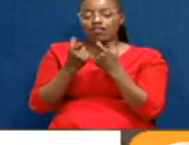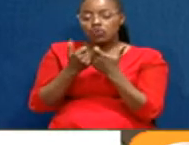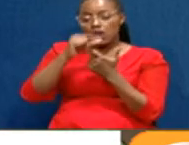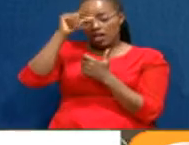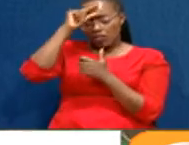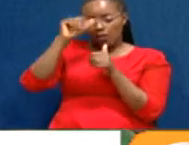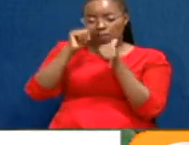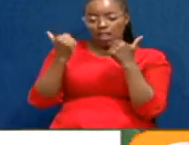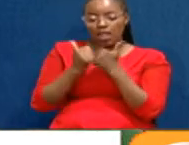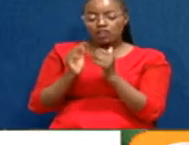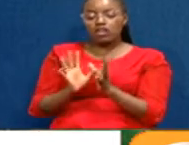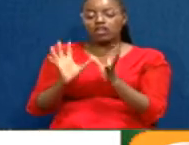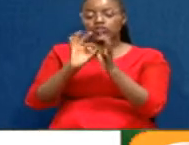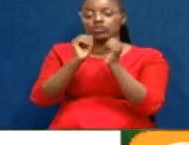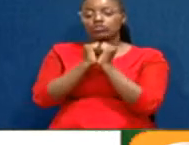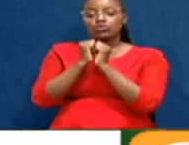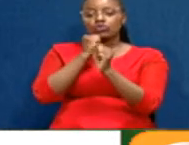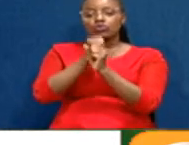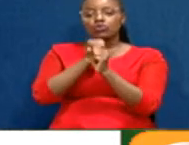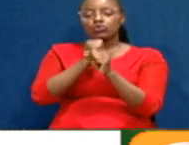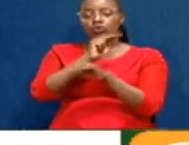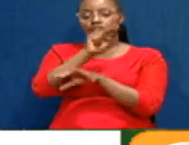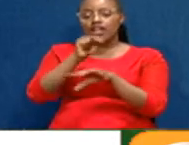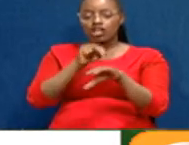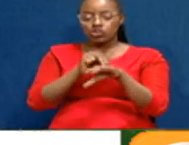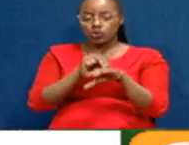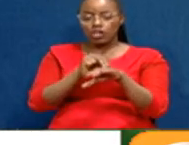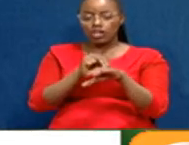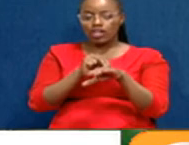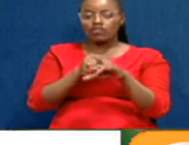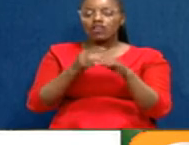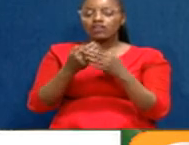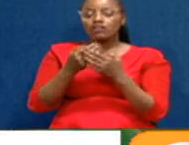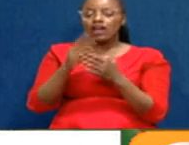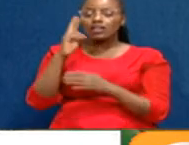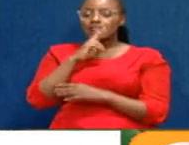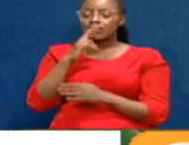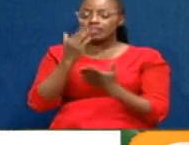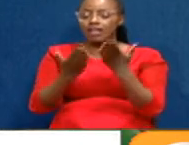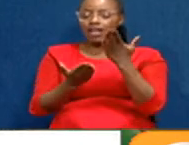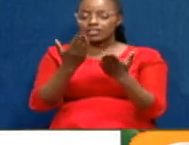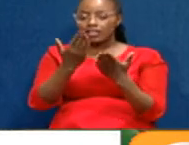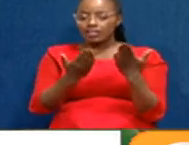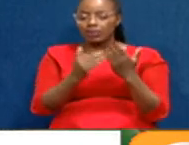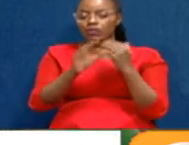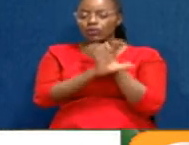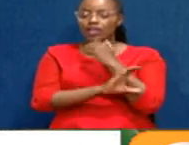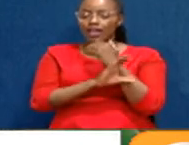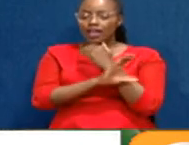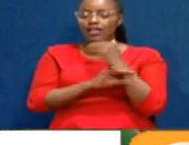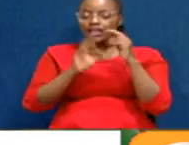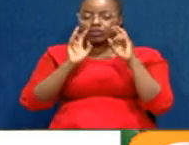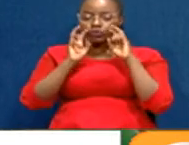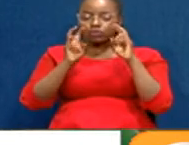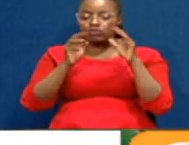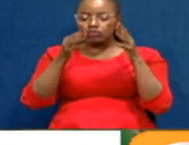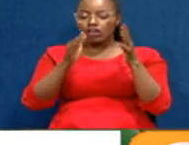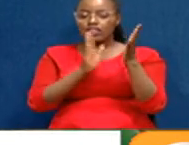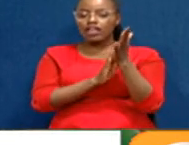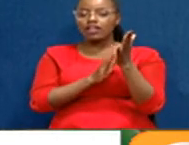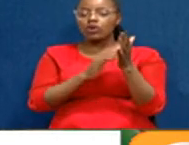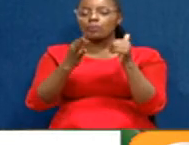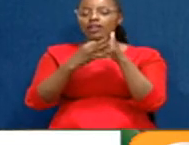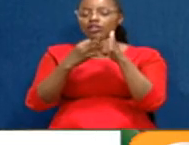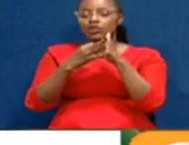government agencies come together to do the national risk assessment to the country, and they look into the